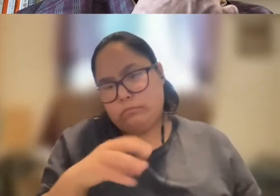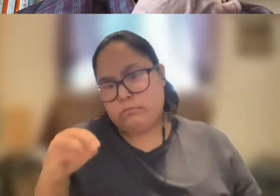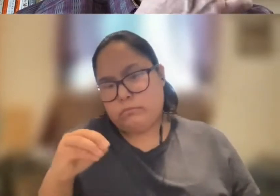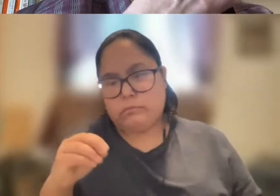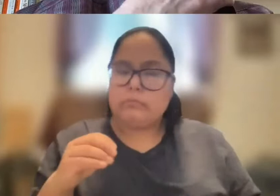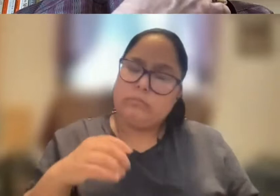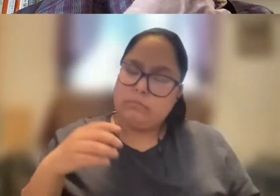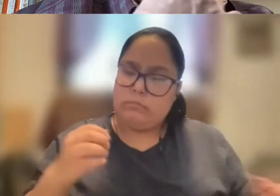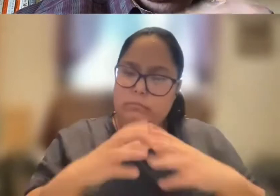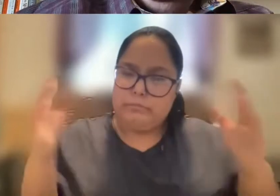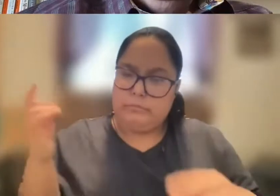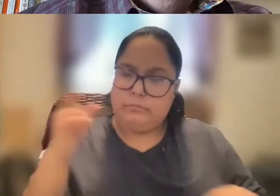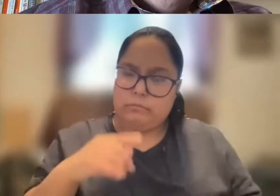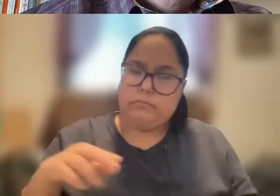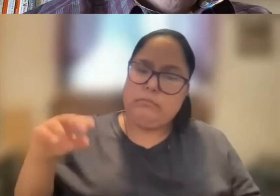We have